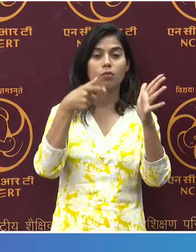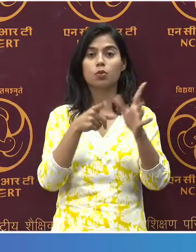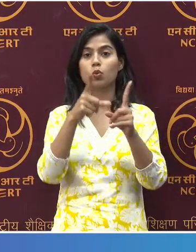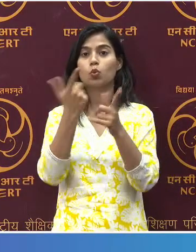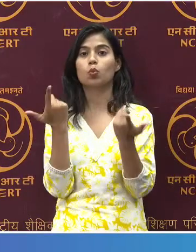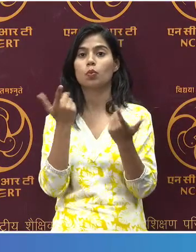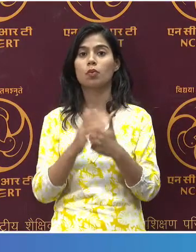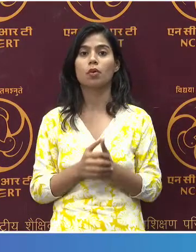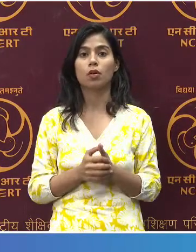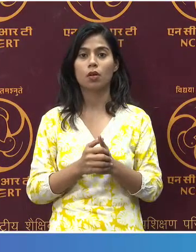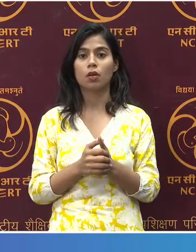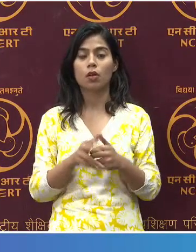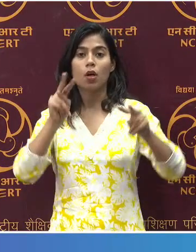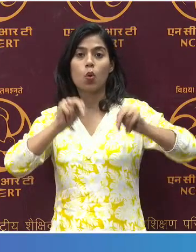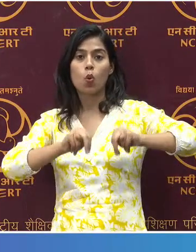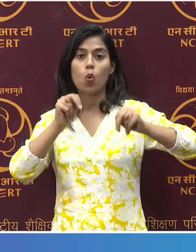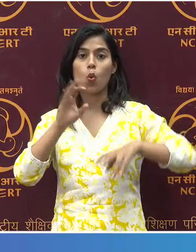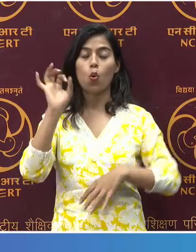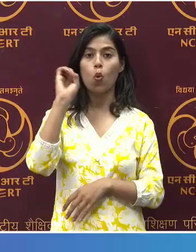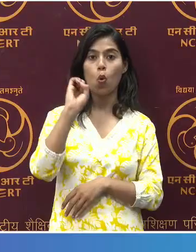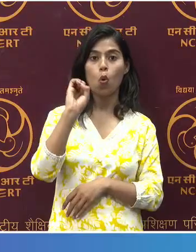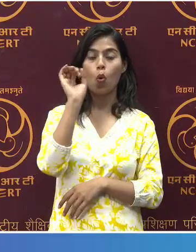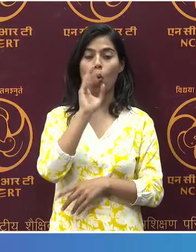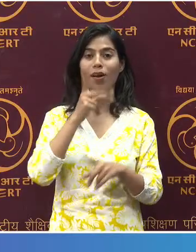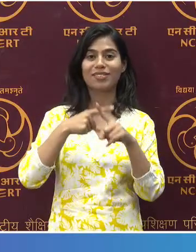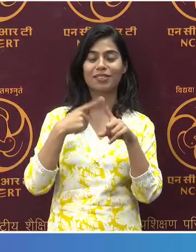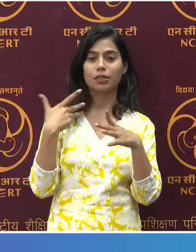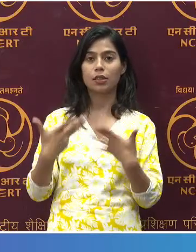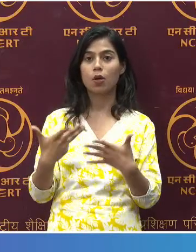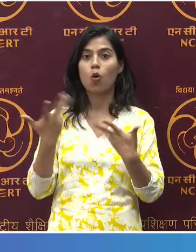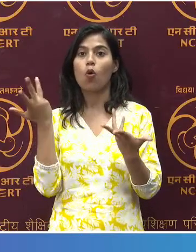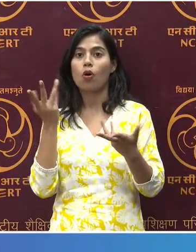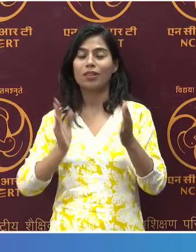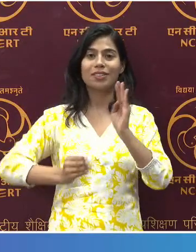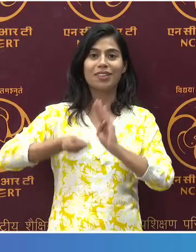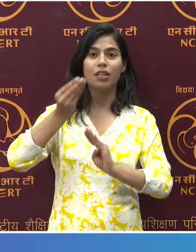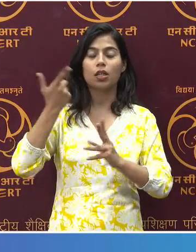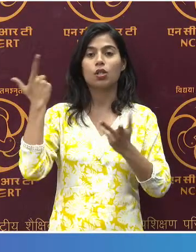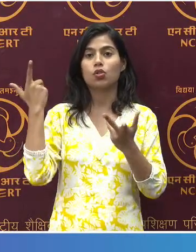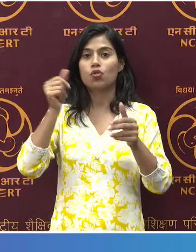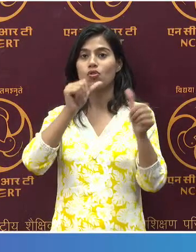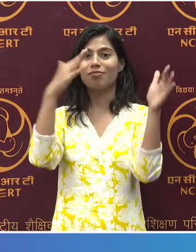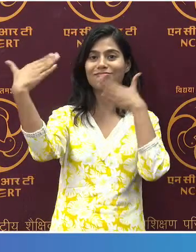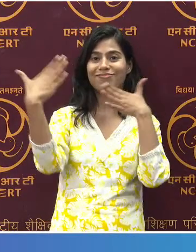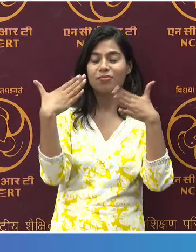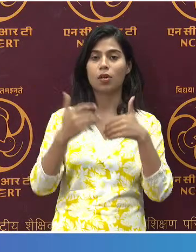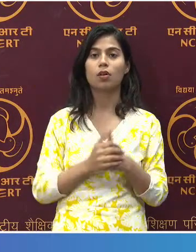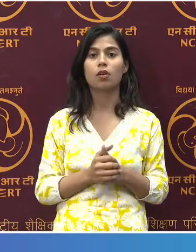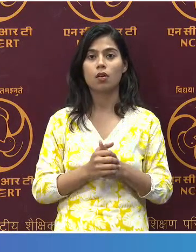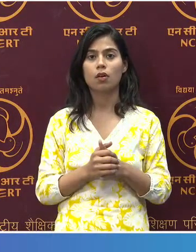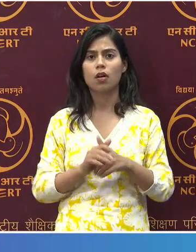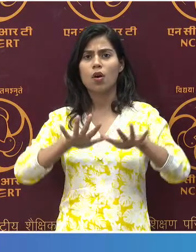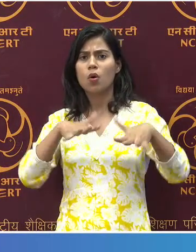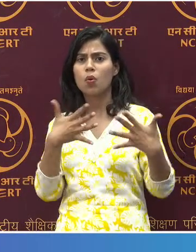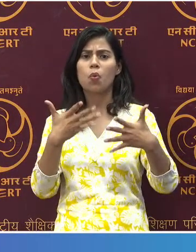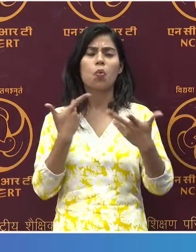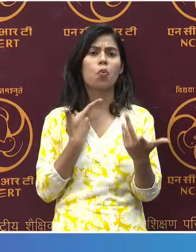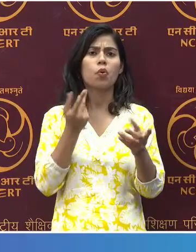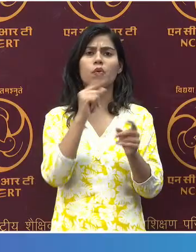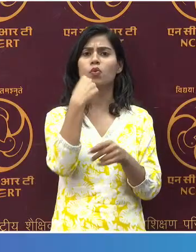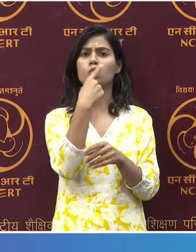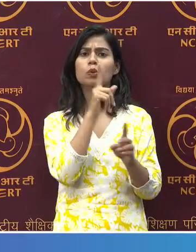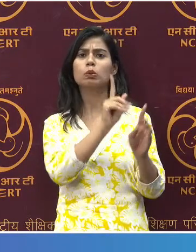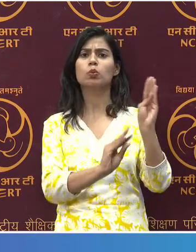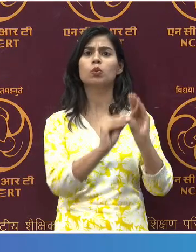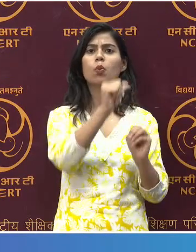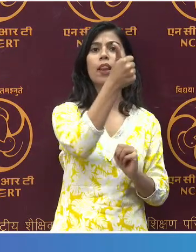there is a need of oxygen rich air, so that combustion will take place completely and the waste product will be minimum by this process.